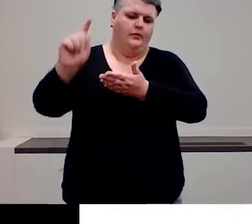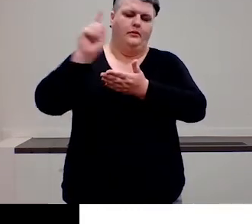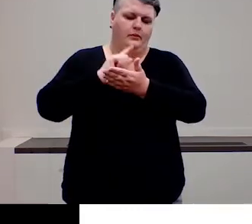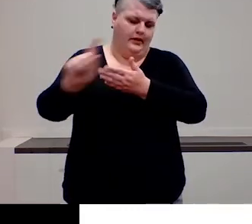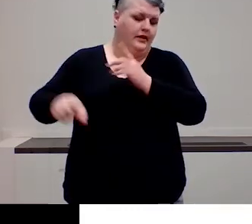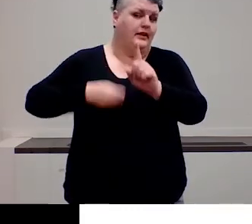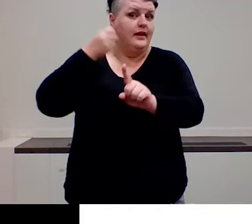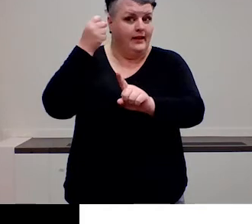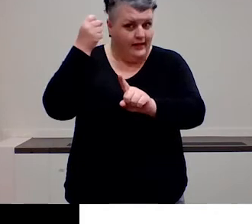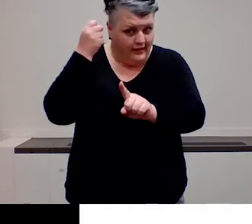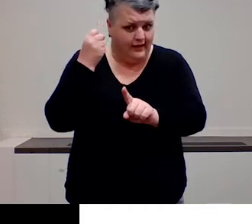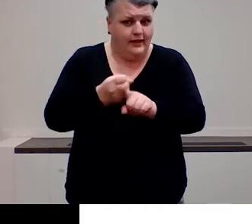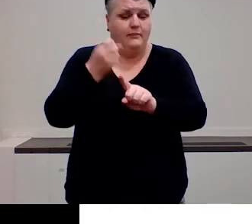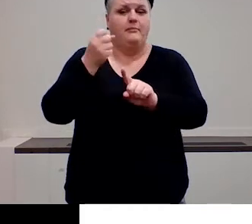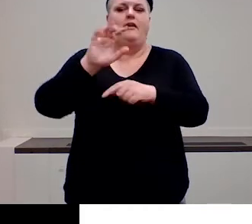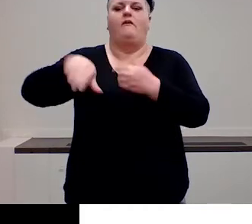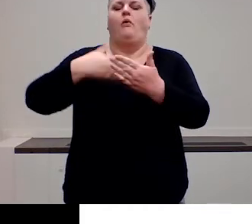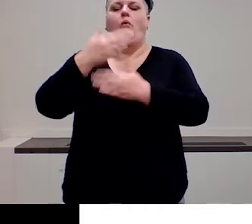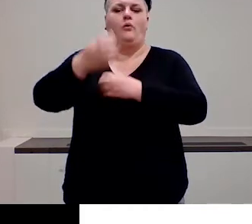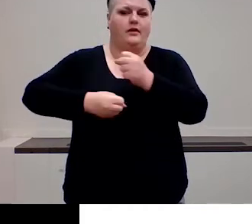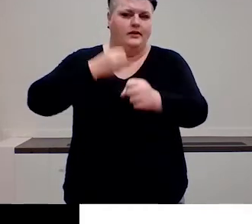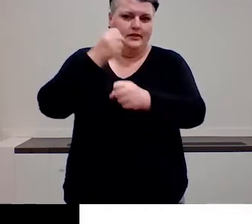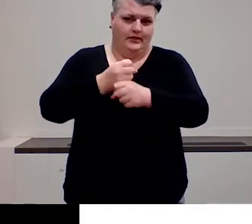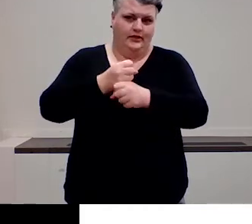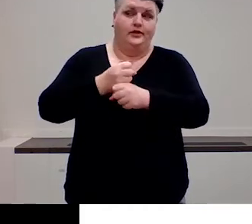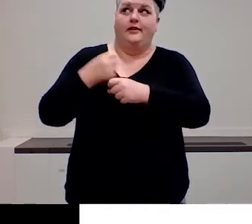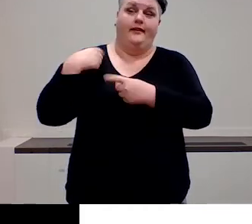that this whole year and